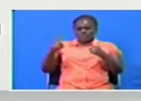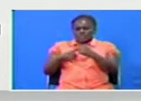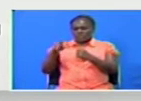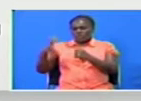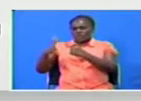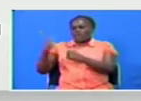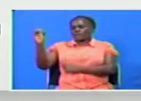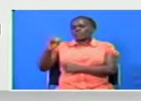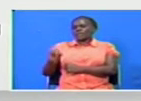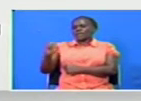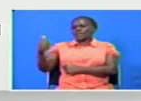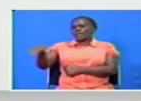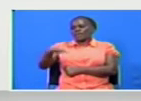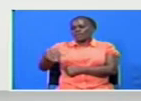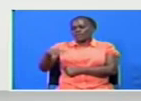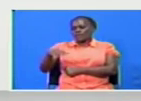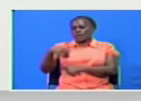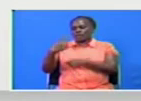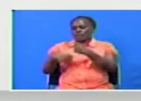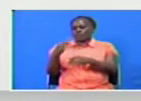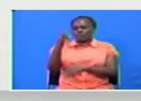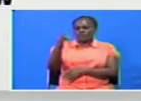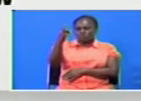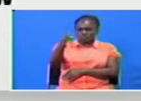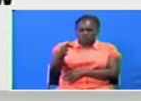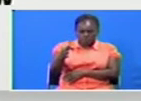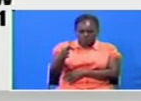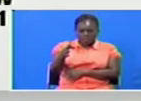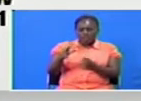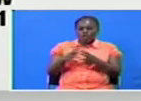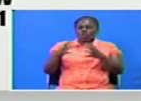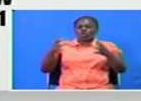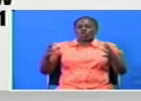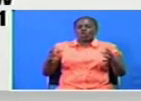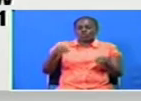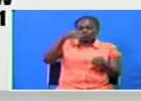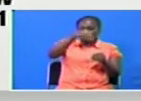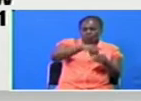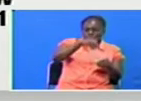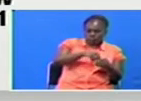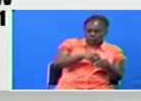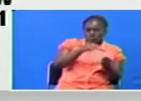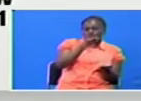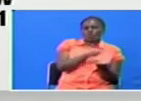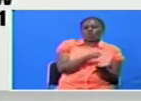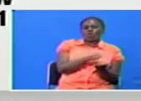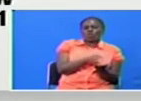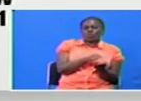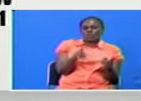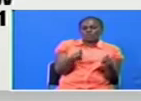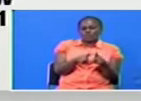key area the bank will be eyeing moving forward is growth in the deposits, which remained low, growing